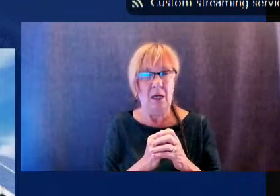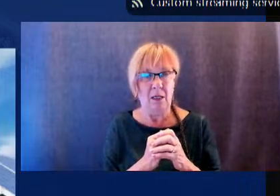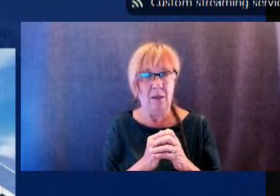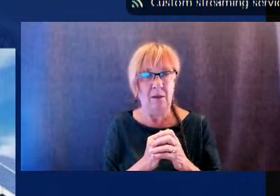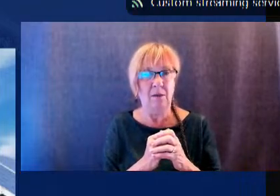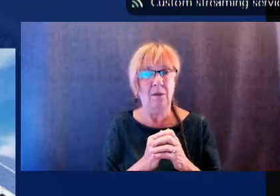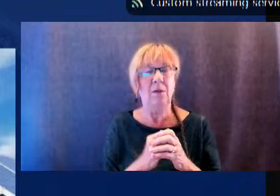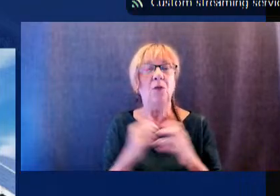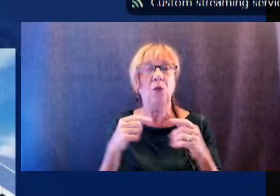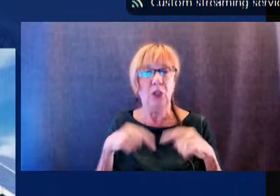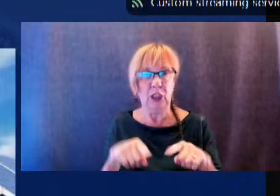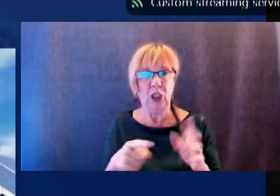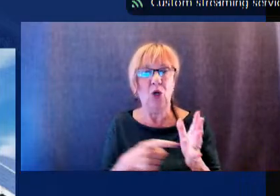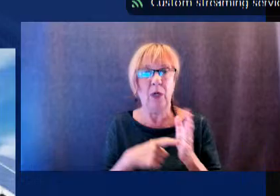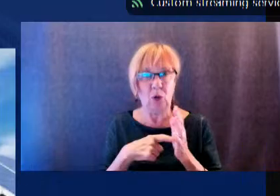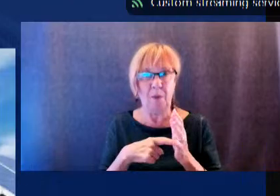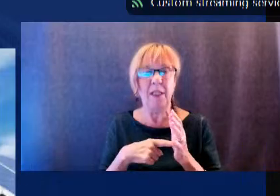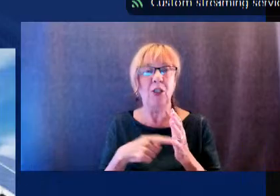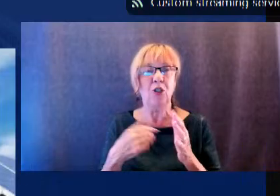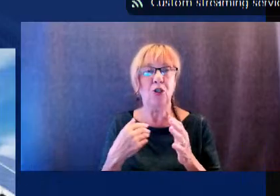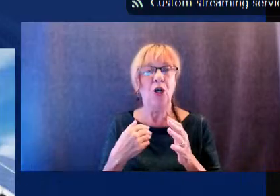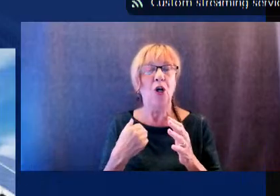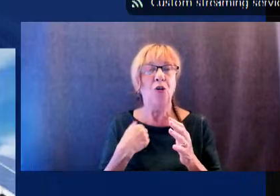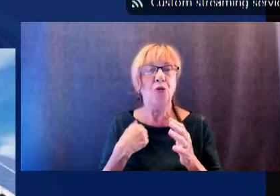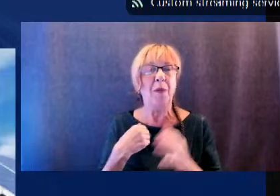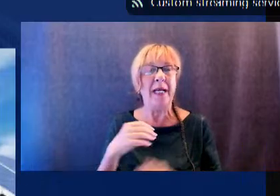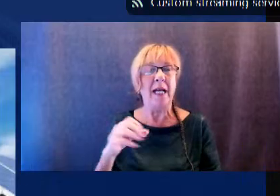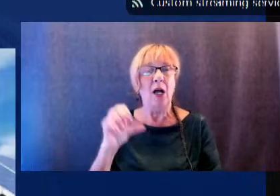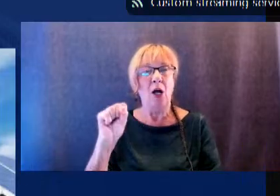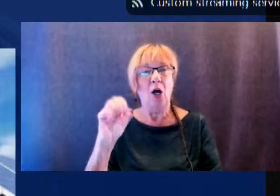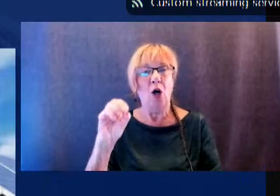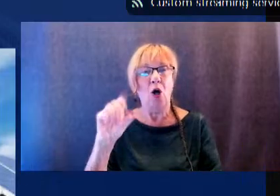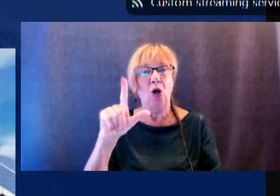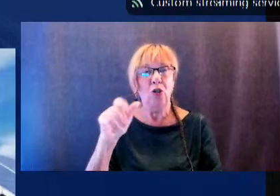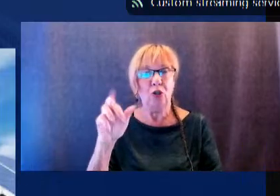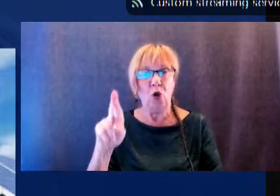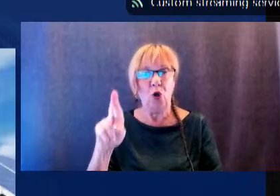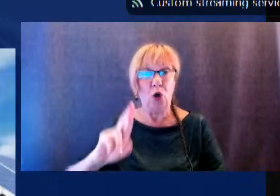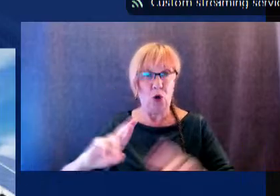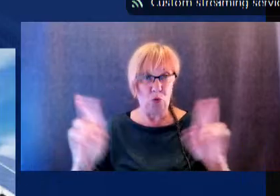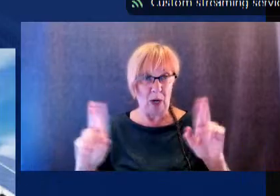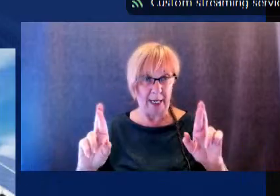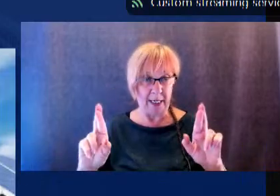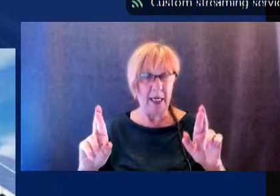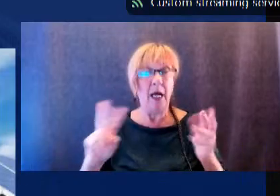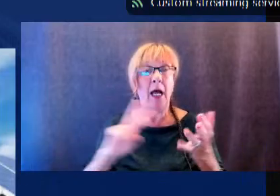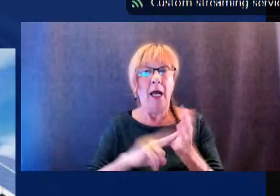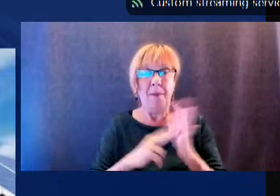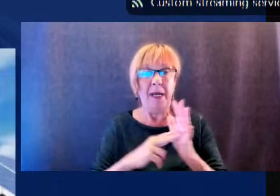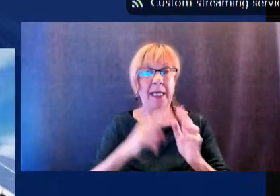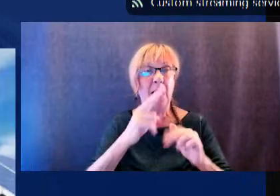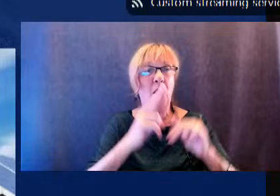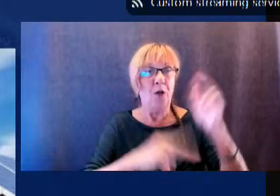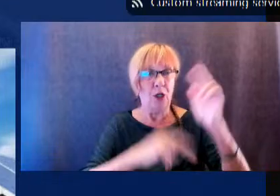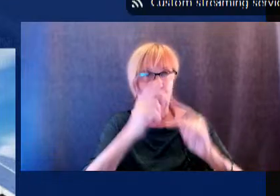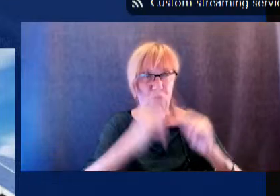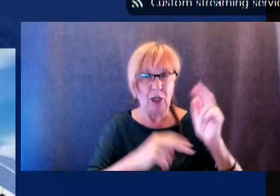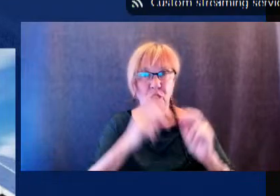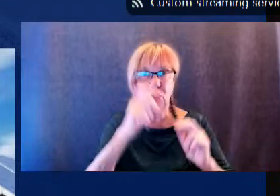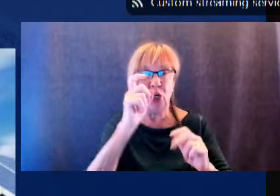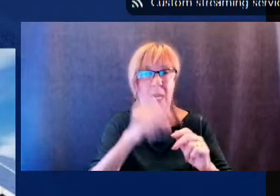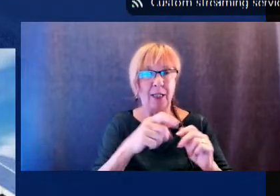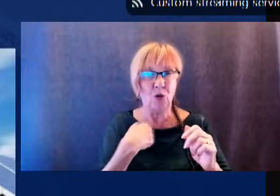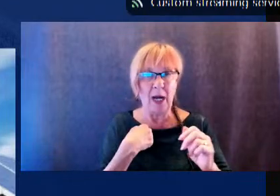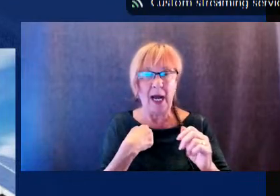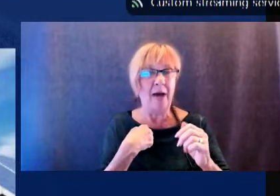There are still requirements to be solar ready. So solar ready standards do apply where the structure is ready, has that conduit